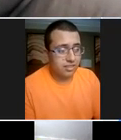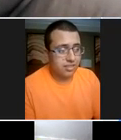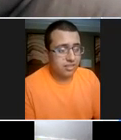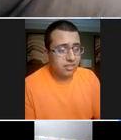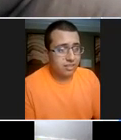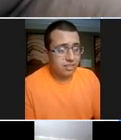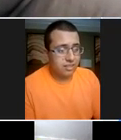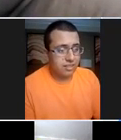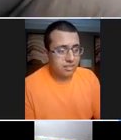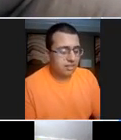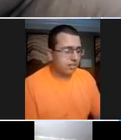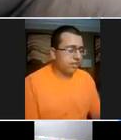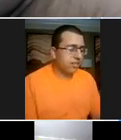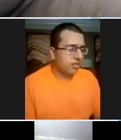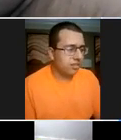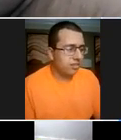Keep going.